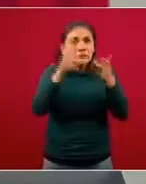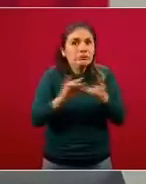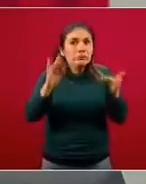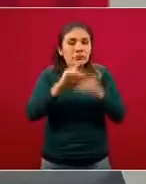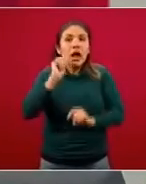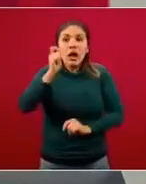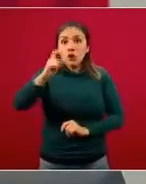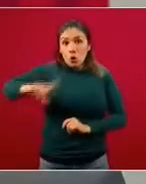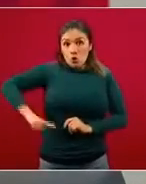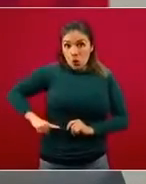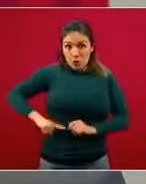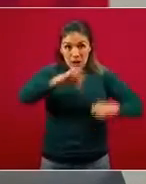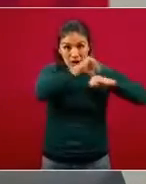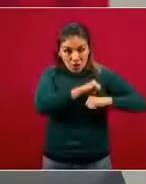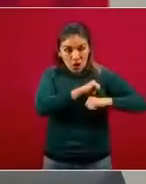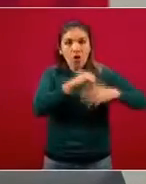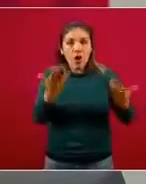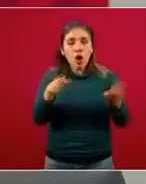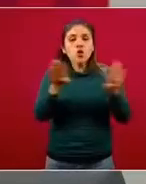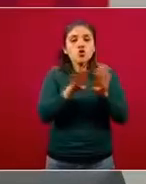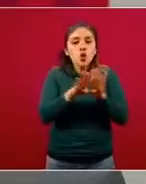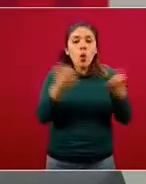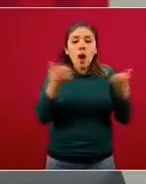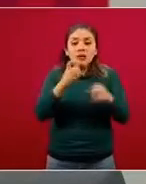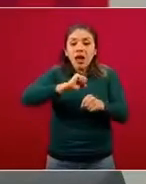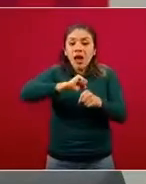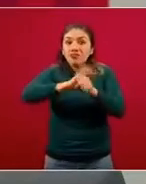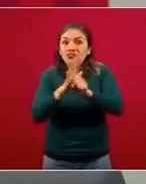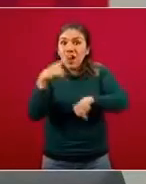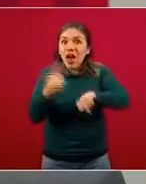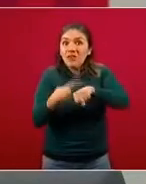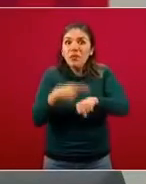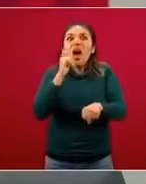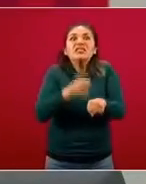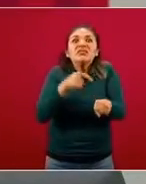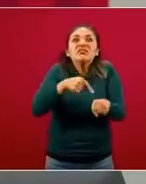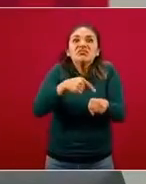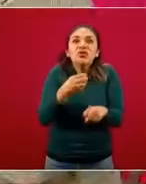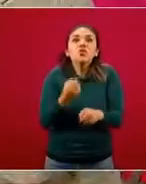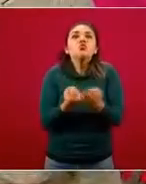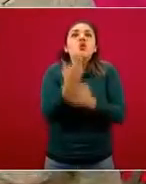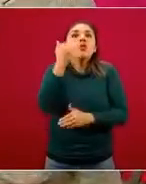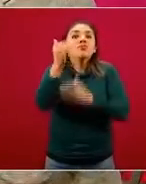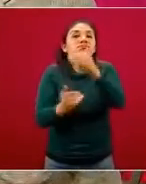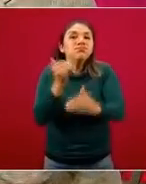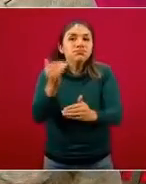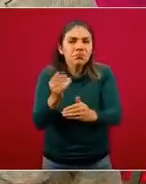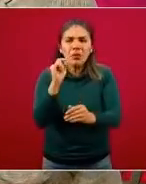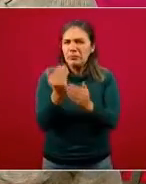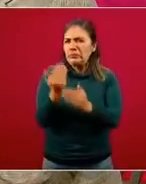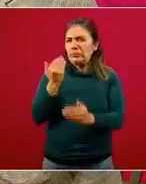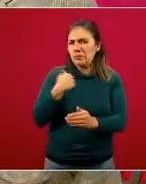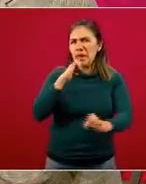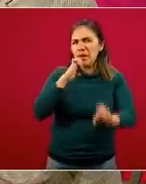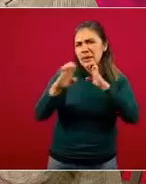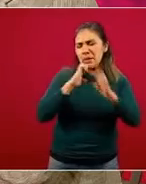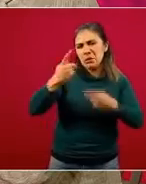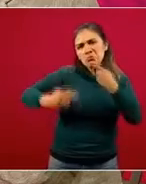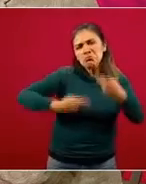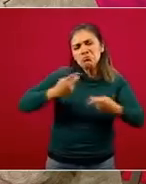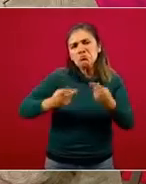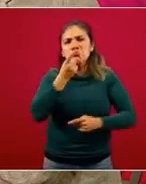hacen los gobiernos, sino de cómo se va a Not comportar la we enfermedad. we we, Hace unos we have pocos to días en talk una about not entrevista just what the que government's going le to do, but hicieron, how